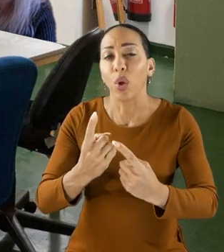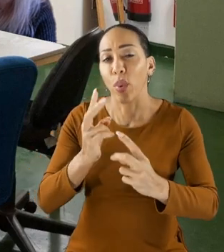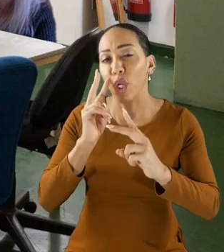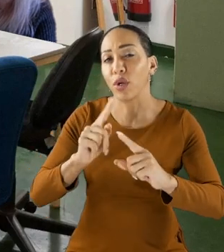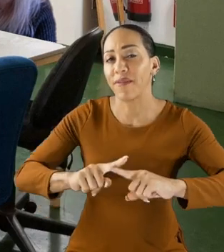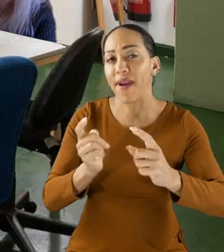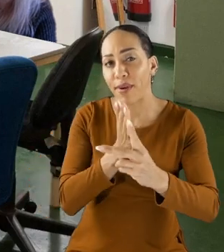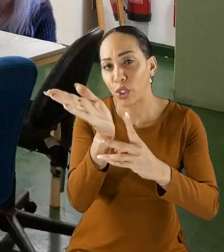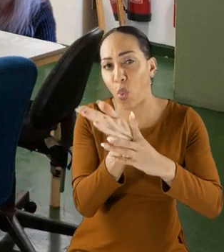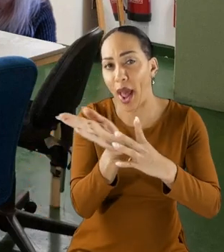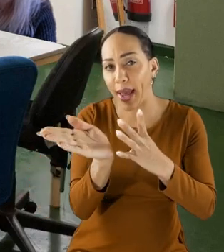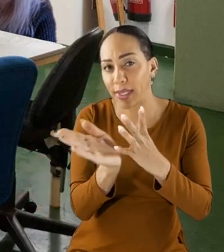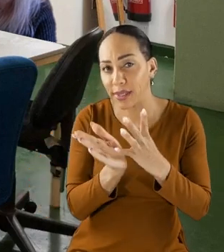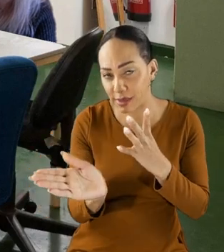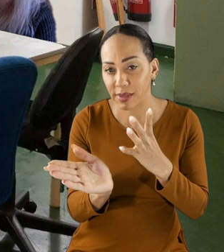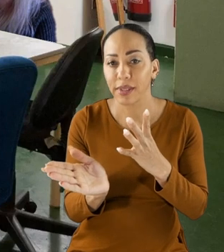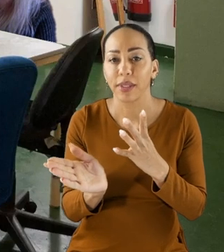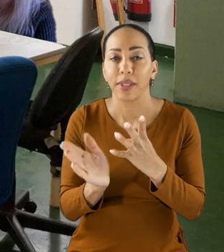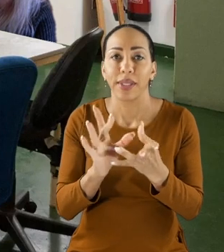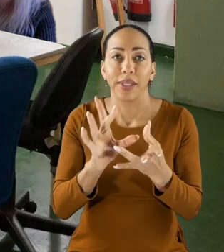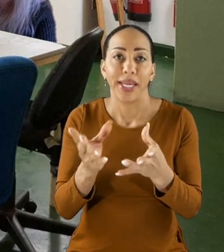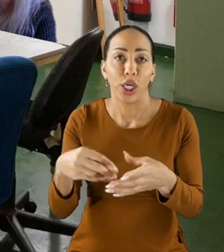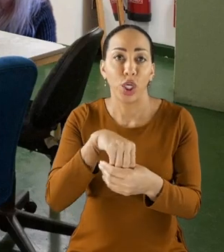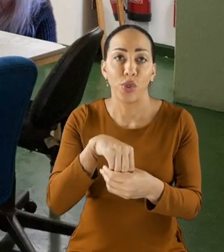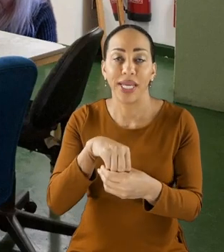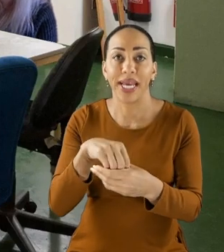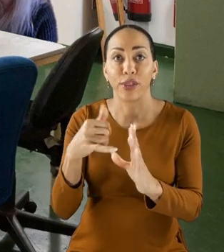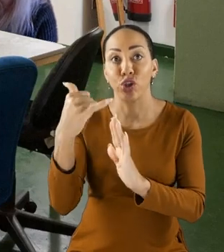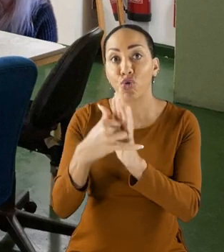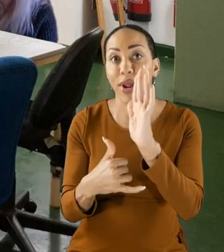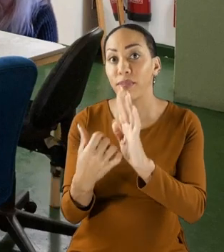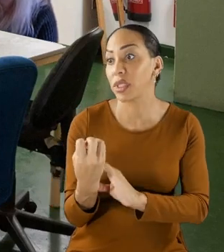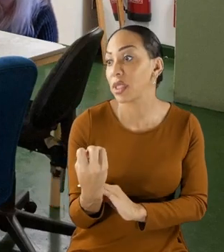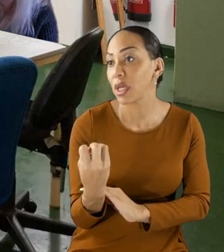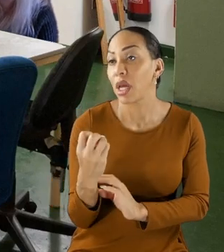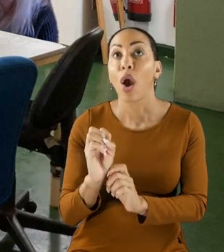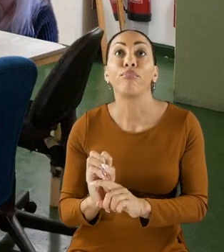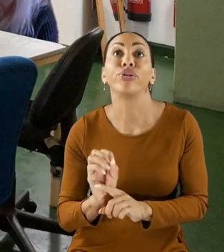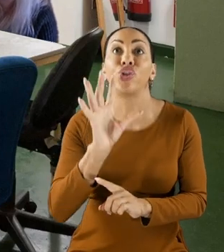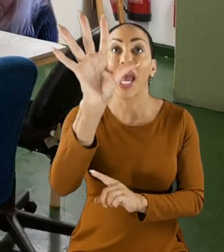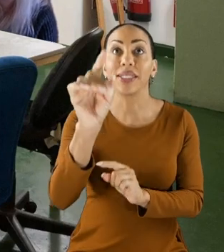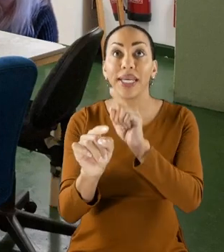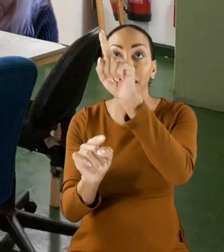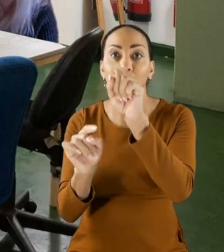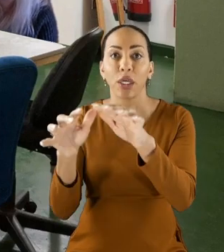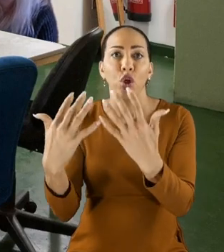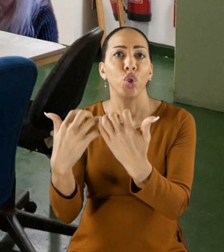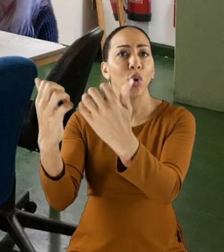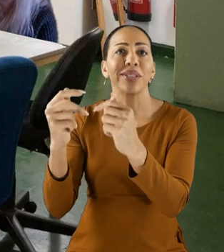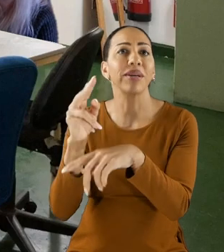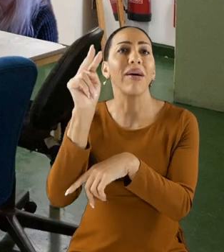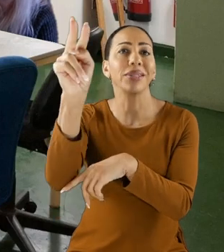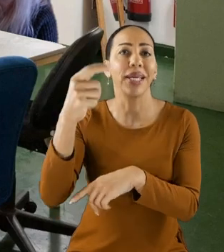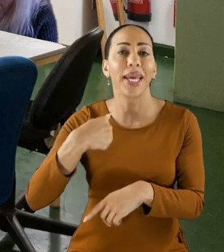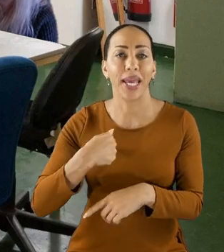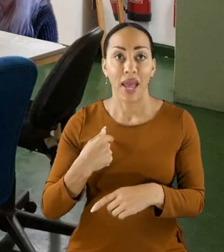We looked at ways around it, including things like projecting the script behind the audience so they